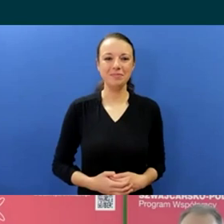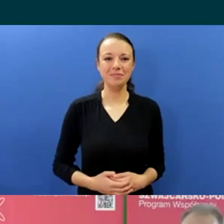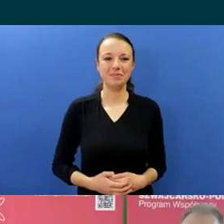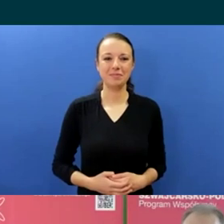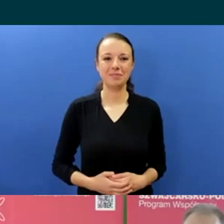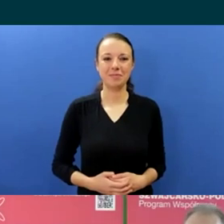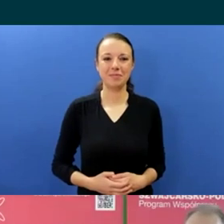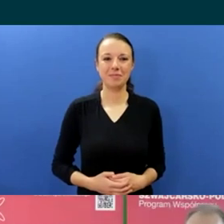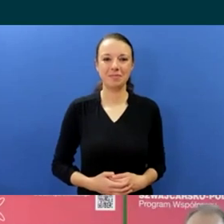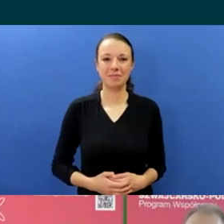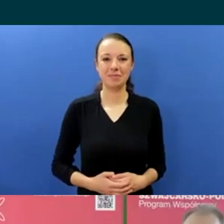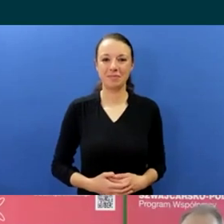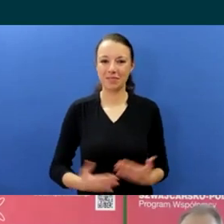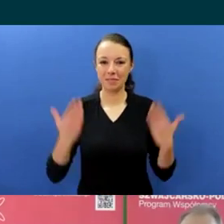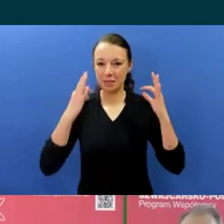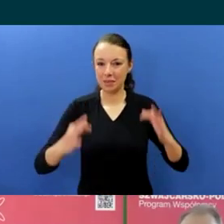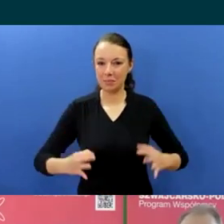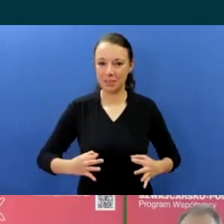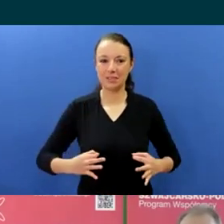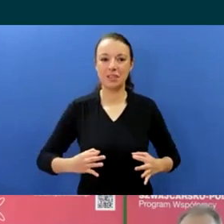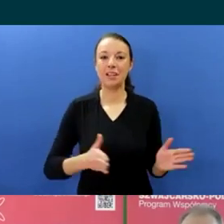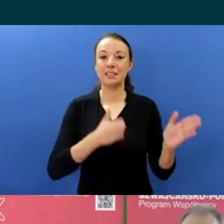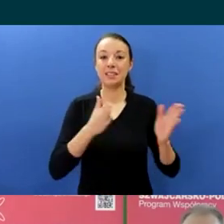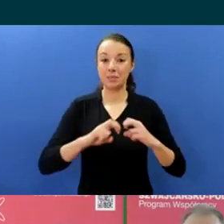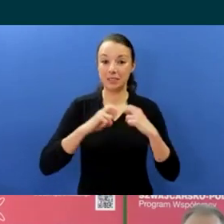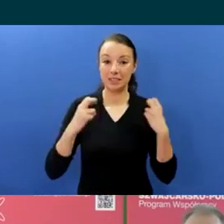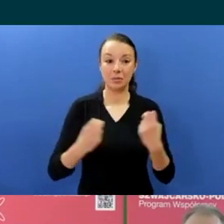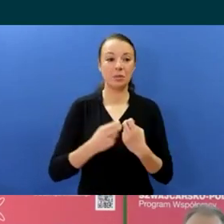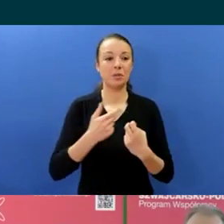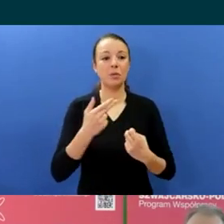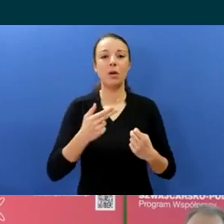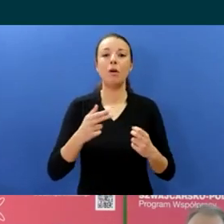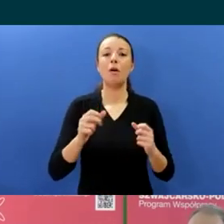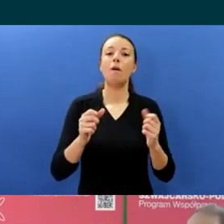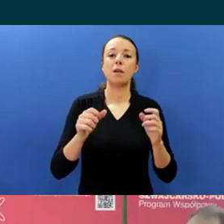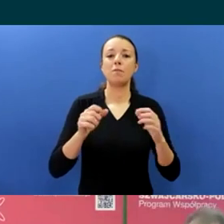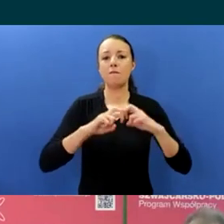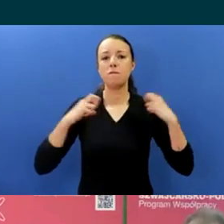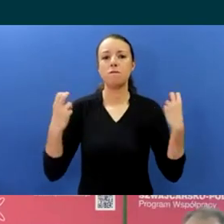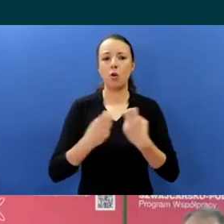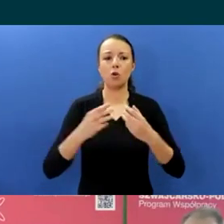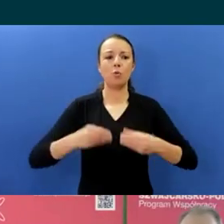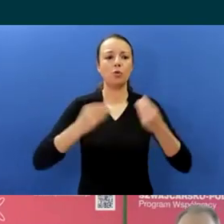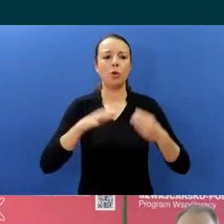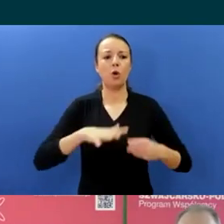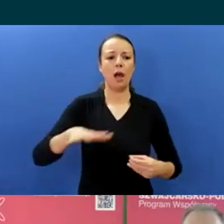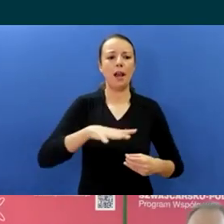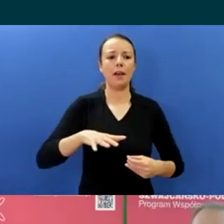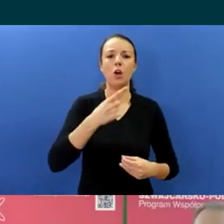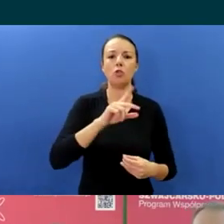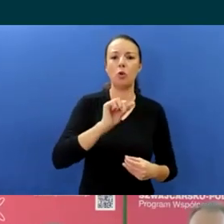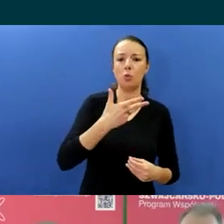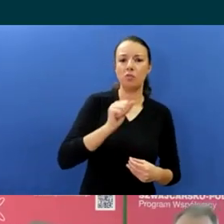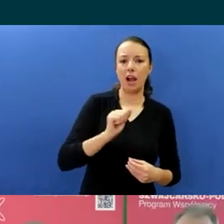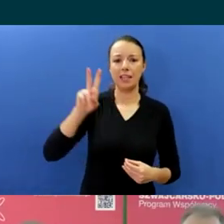Witamy Państwa Welcome. na kolejnym seminarium We'd like to Forum welcome you Rozwoju Lokalnego. to Łukasz yet Dąbrówka another i seminar Tomasz of the Kaiser. Dzień dobry. Local Development Forum. Dzisiejszy